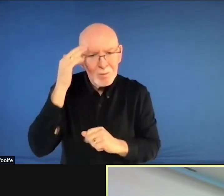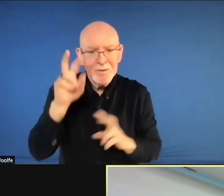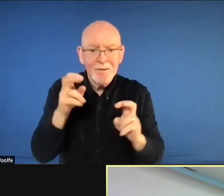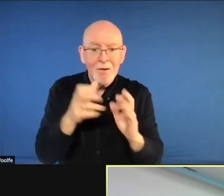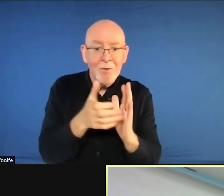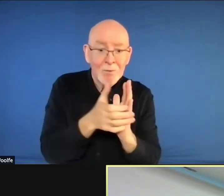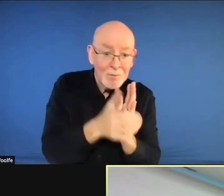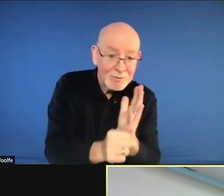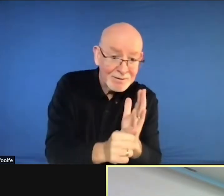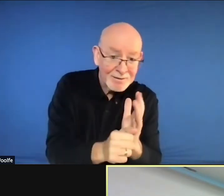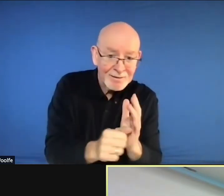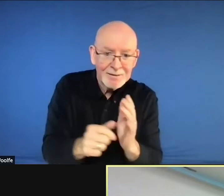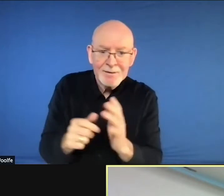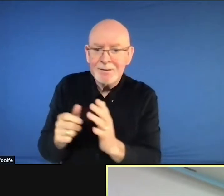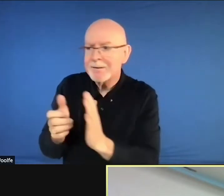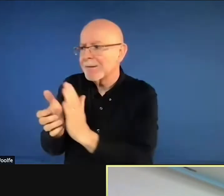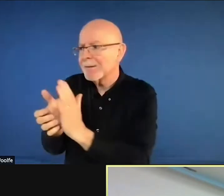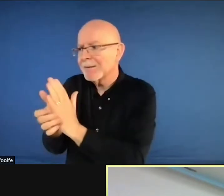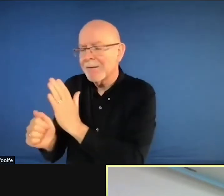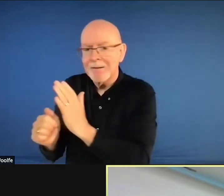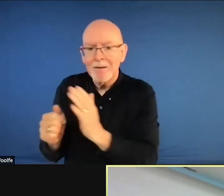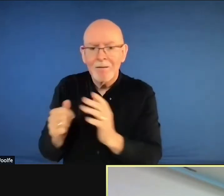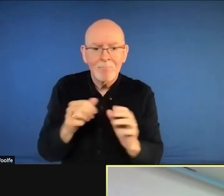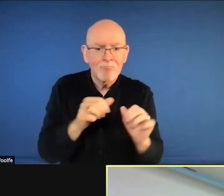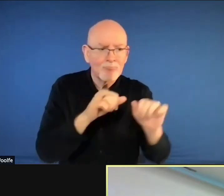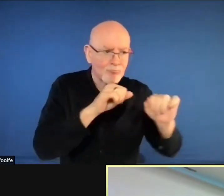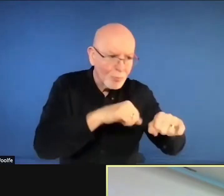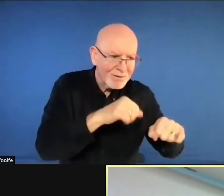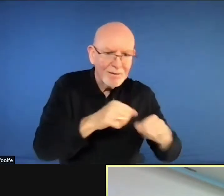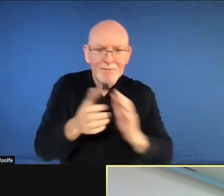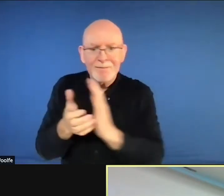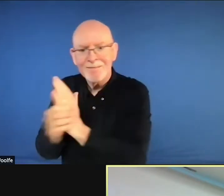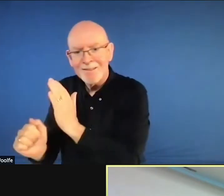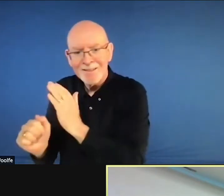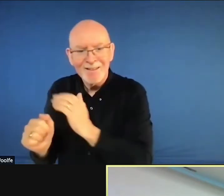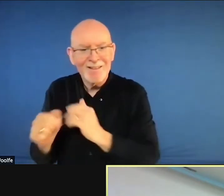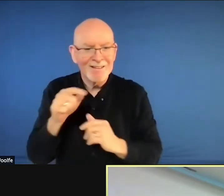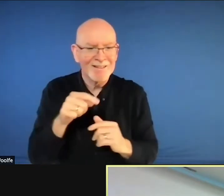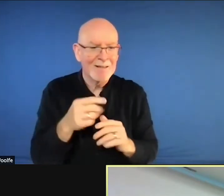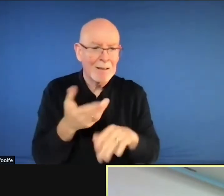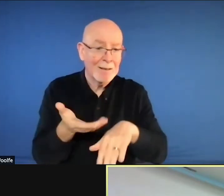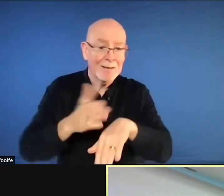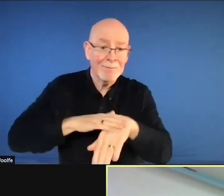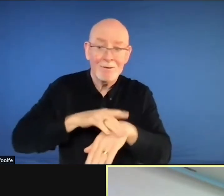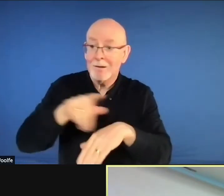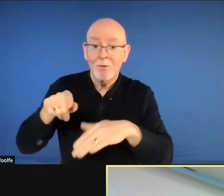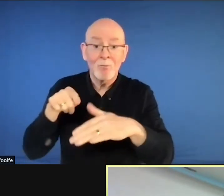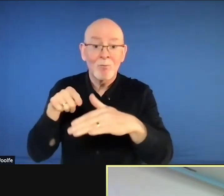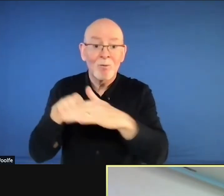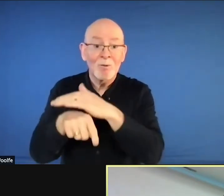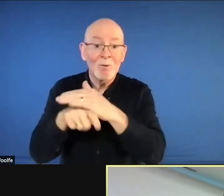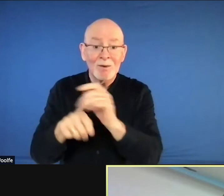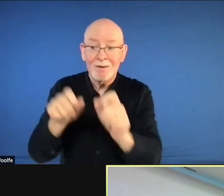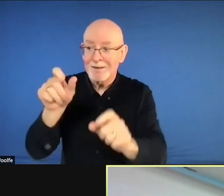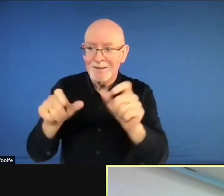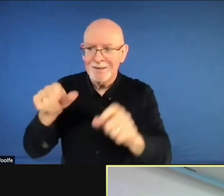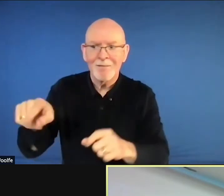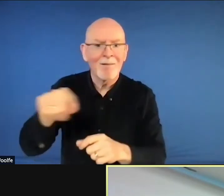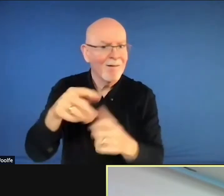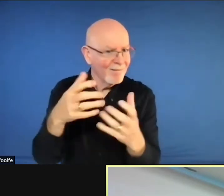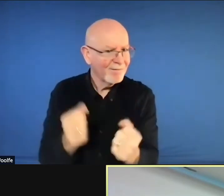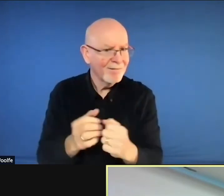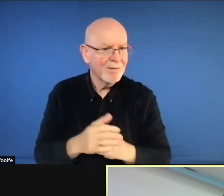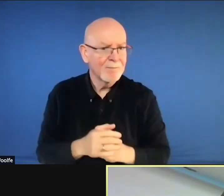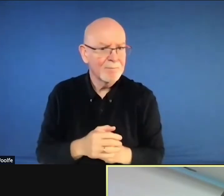So there we might have, some people who are already well trained